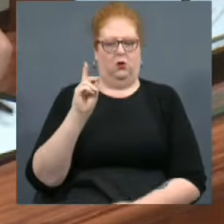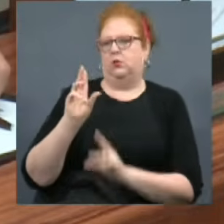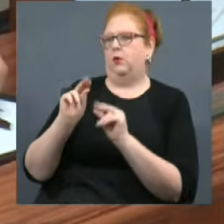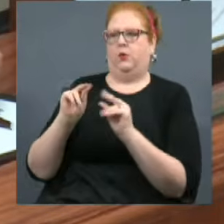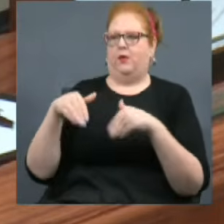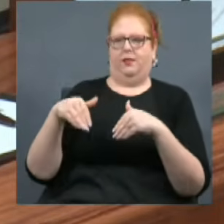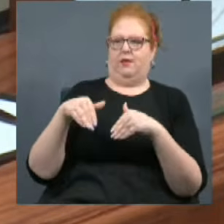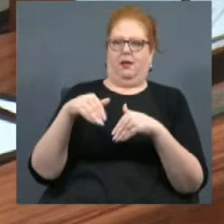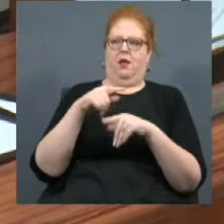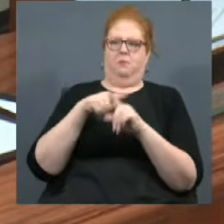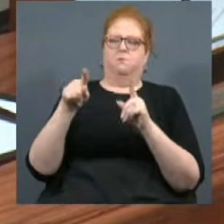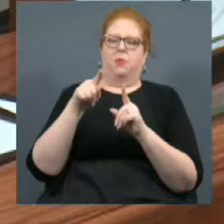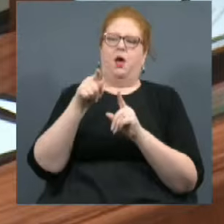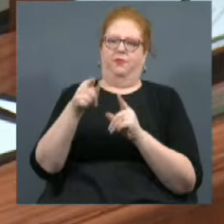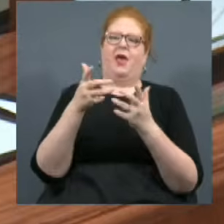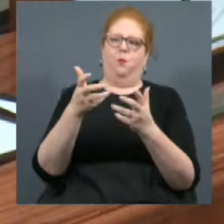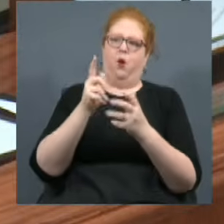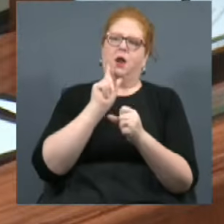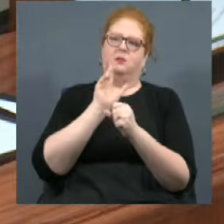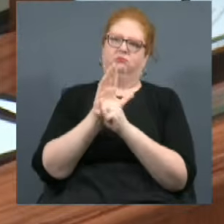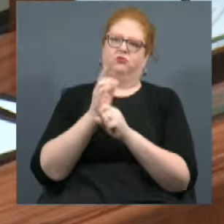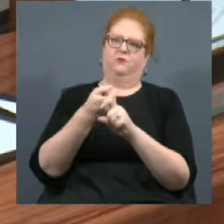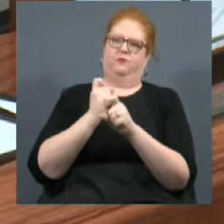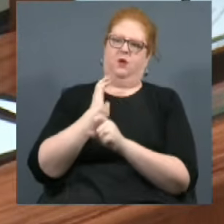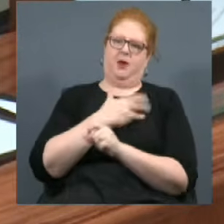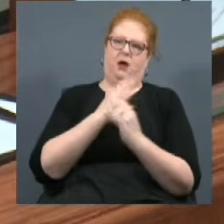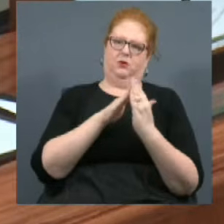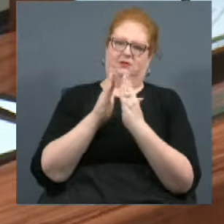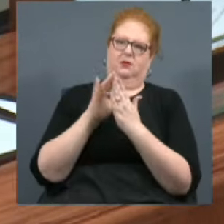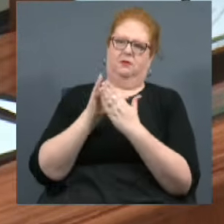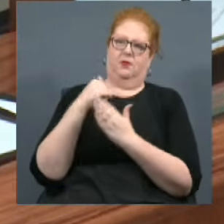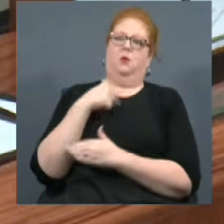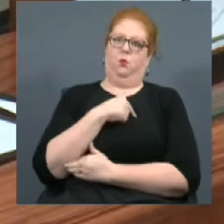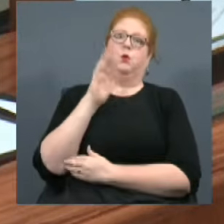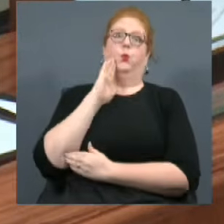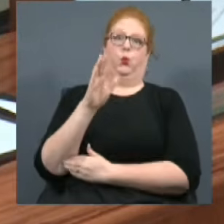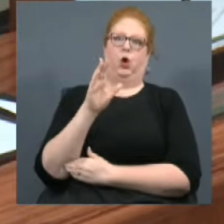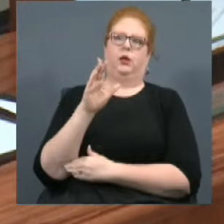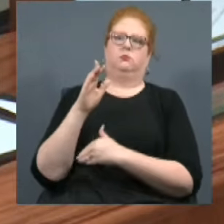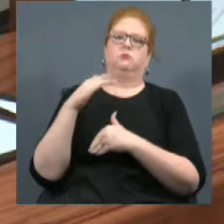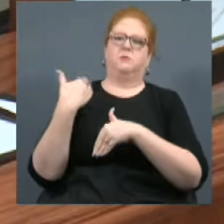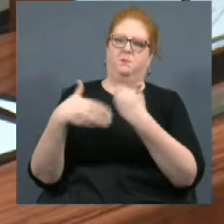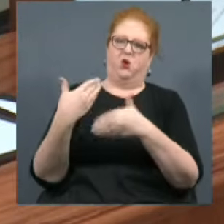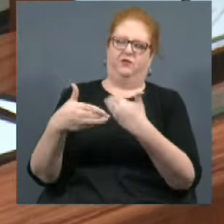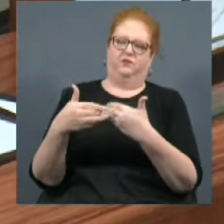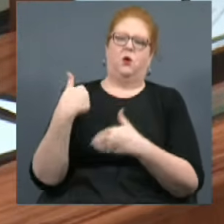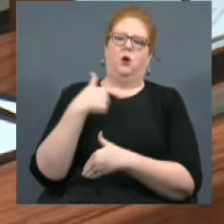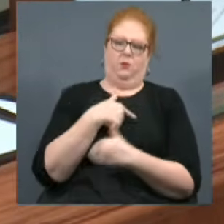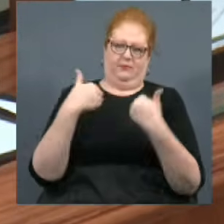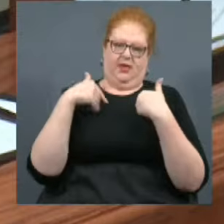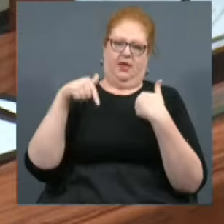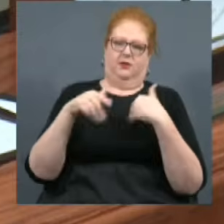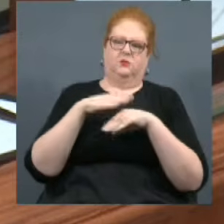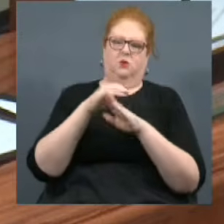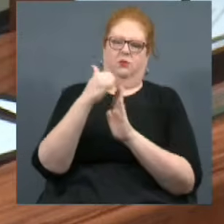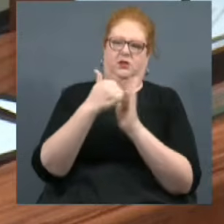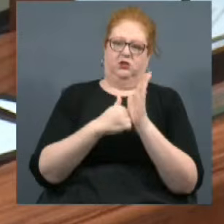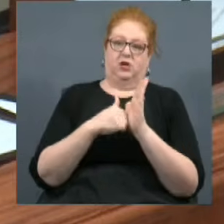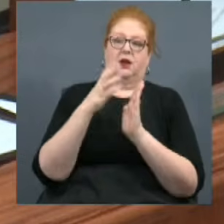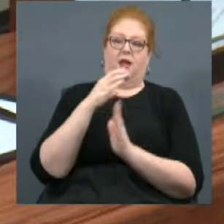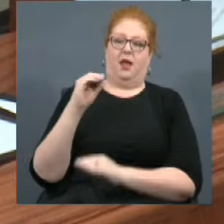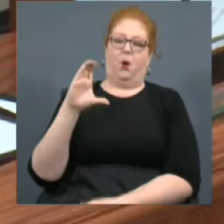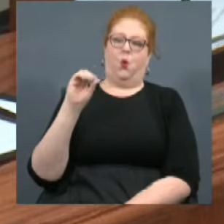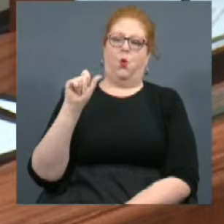was going to move forward. We have talked to them since this was on the agenda the last time, and they're going to be watching what happens Tuesday